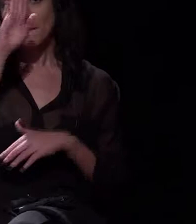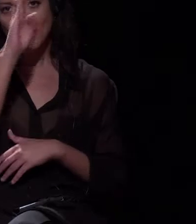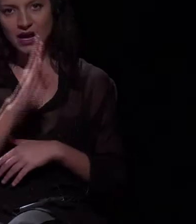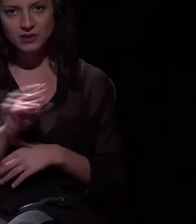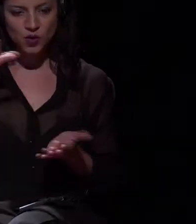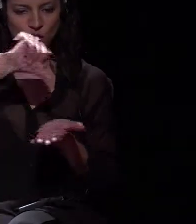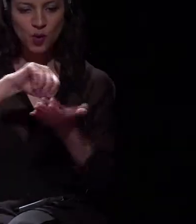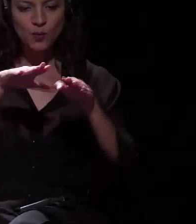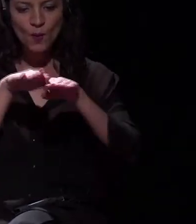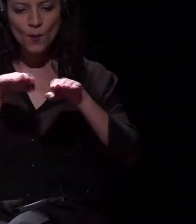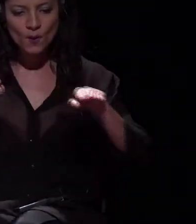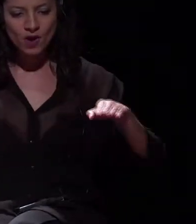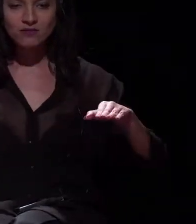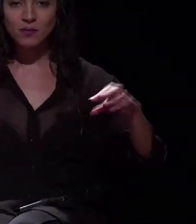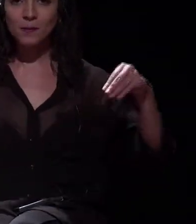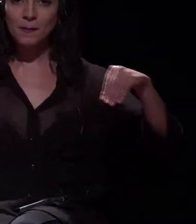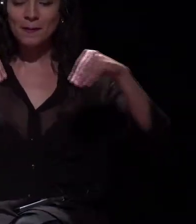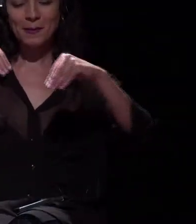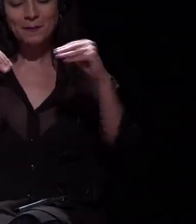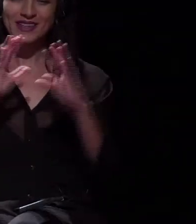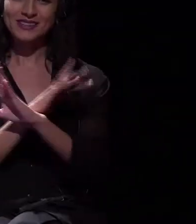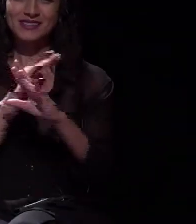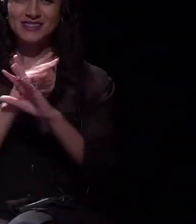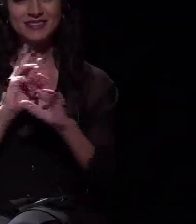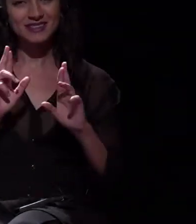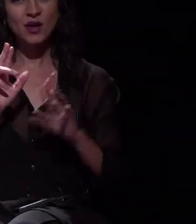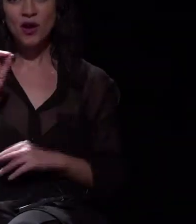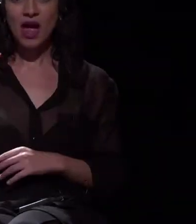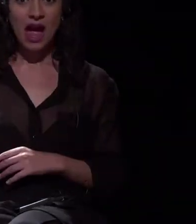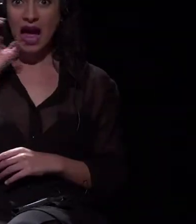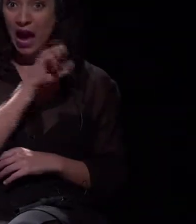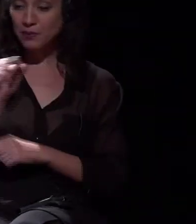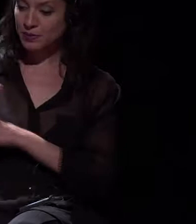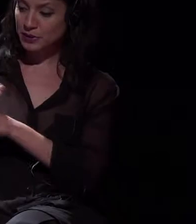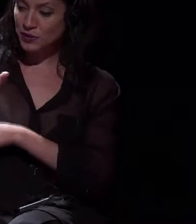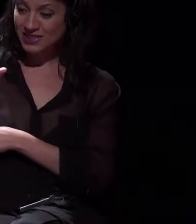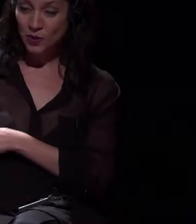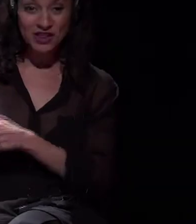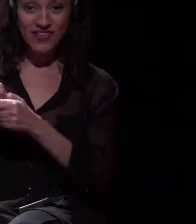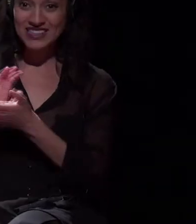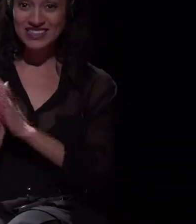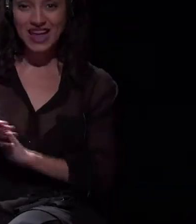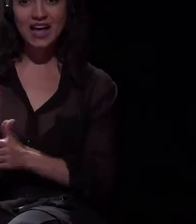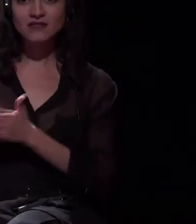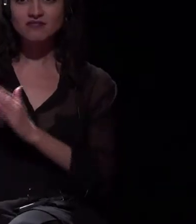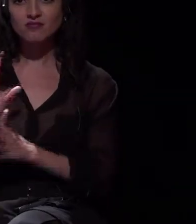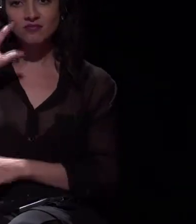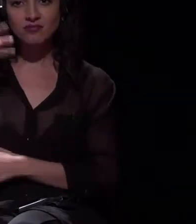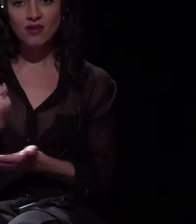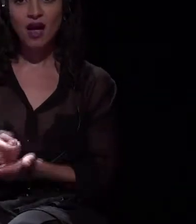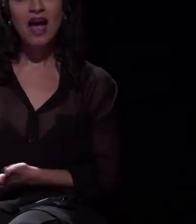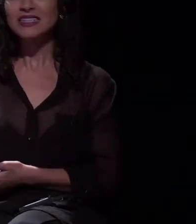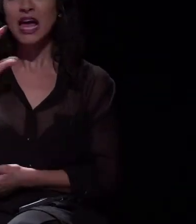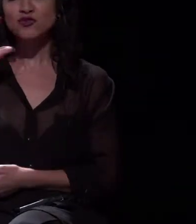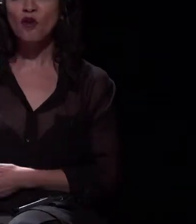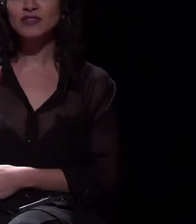50 years in 5. This period not only saw the apparent decline of the hegemony of the landowner class, but also the